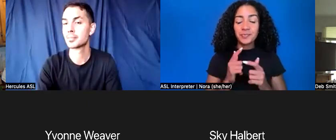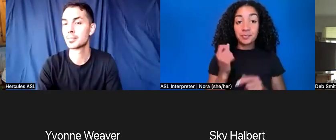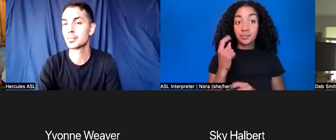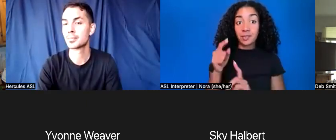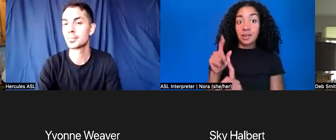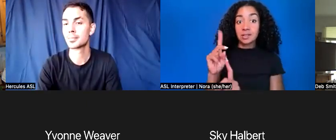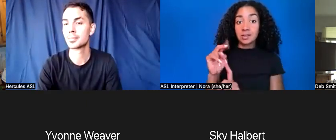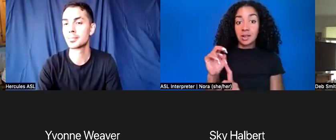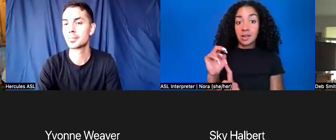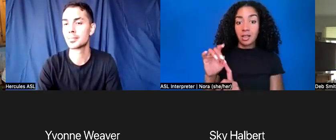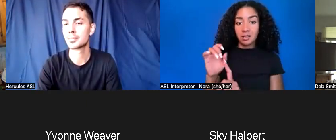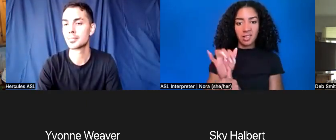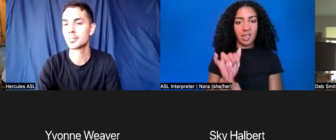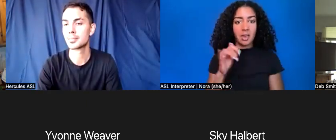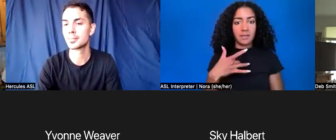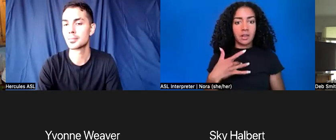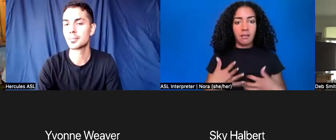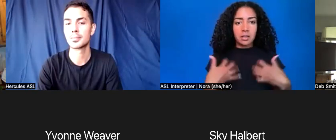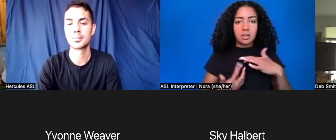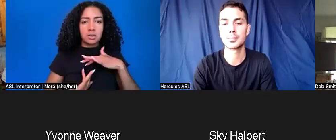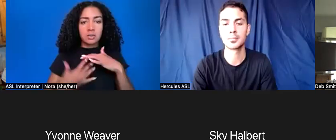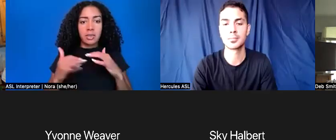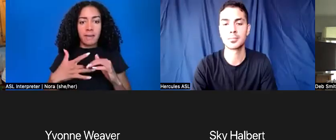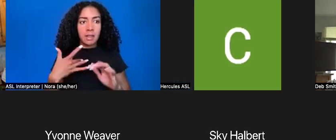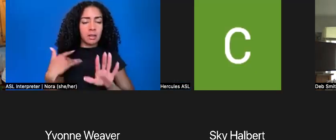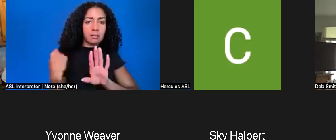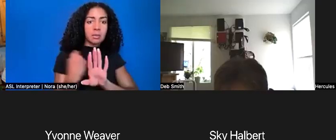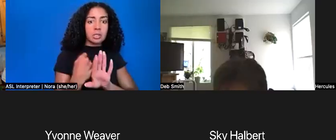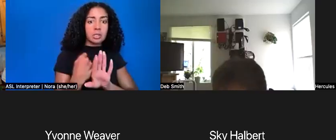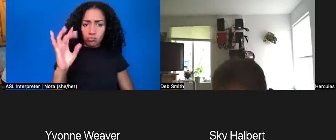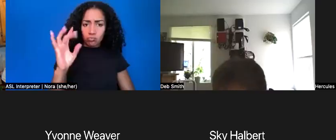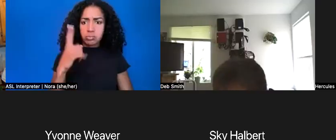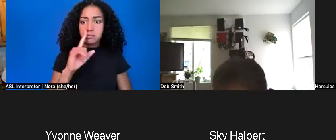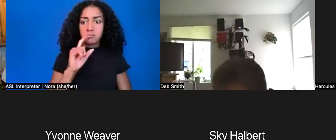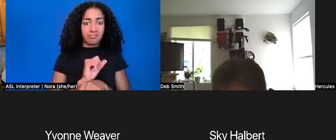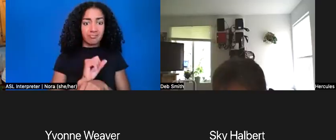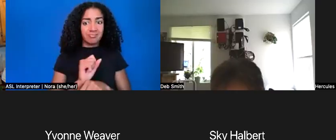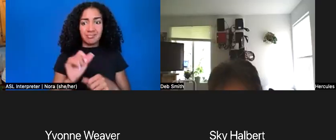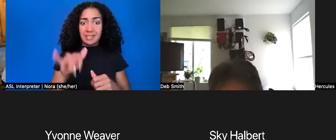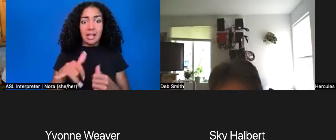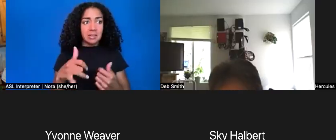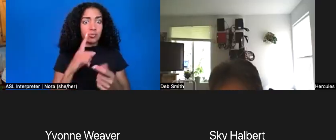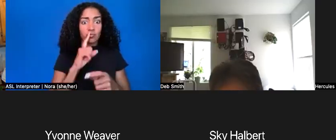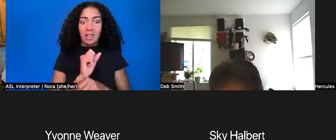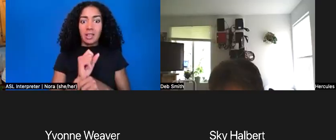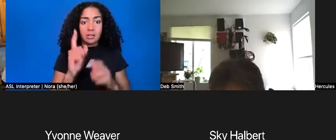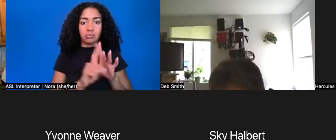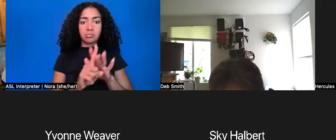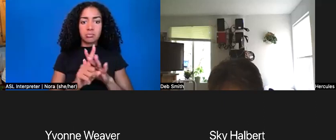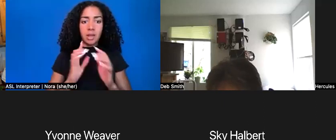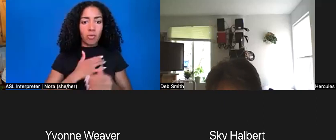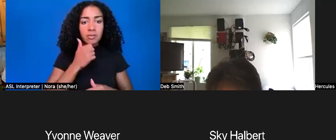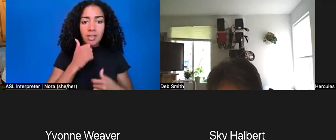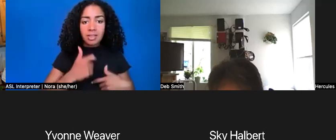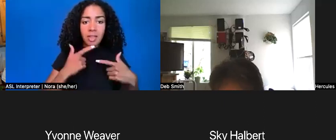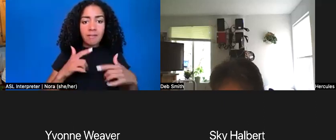that's very alive and very real right now, and it shows up in our everyday lives. And it also shows up for the people who